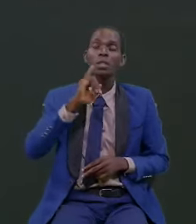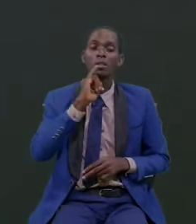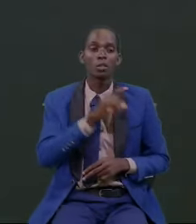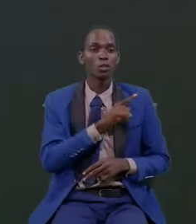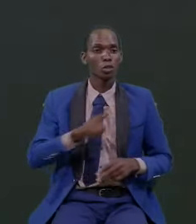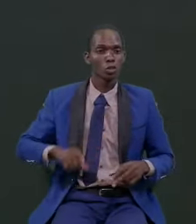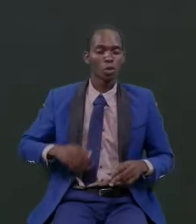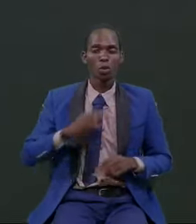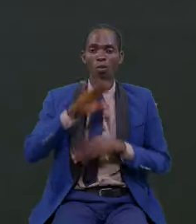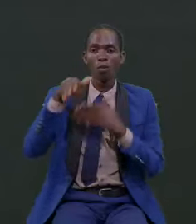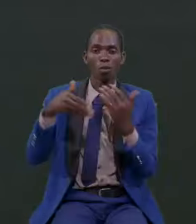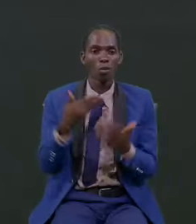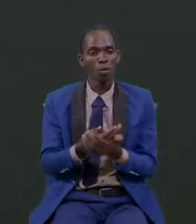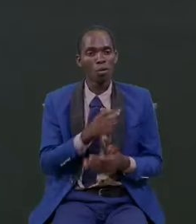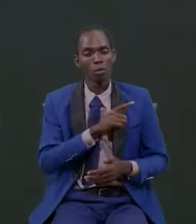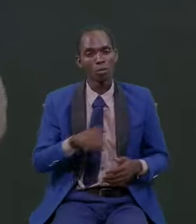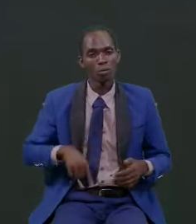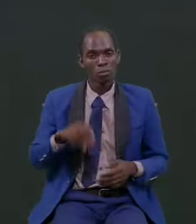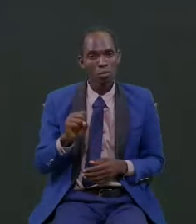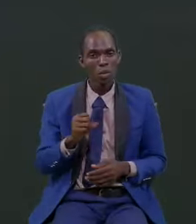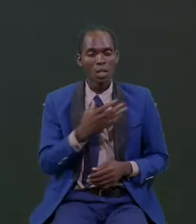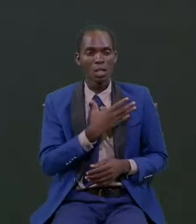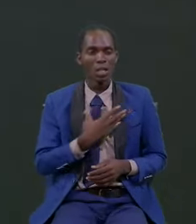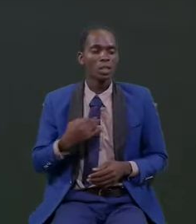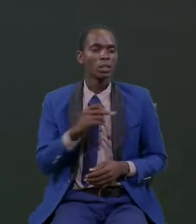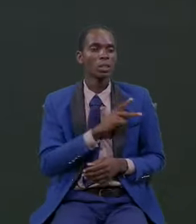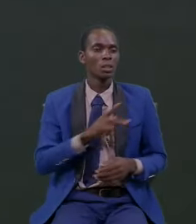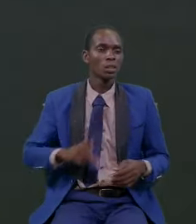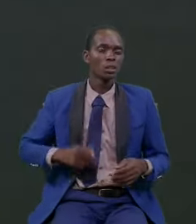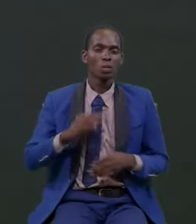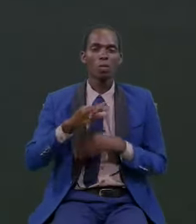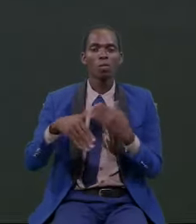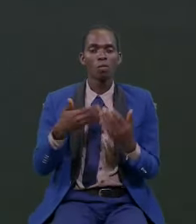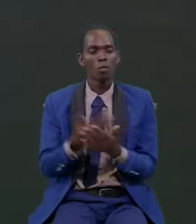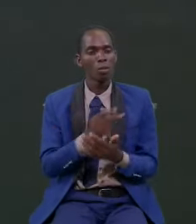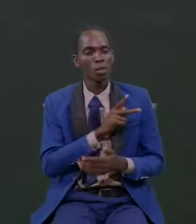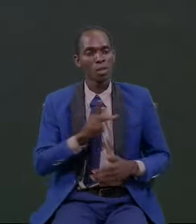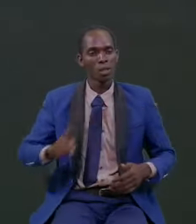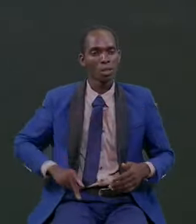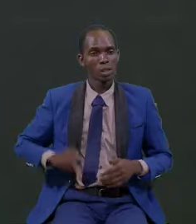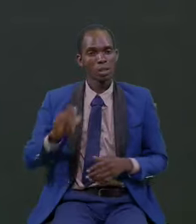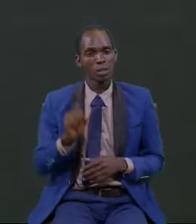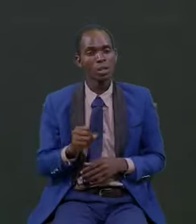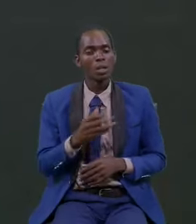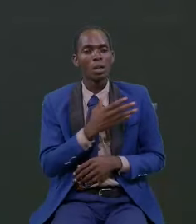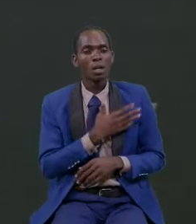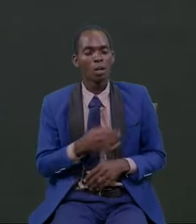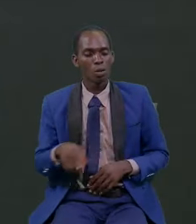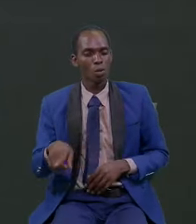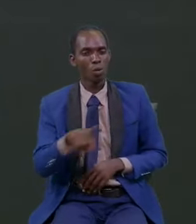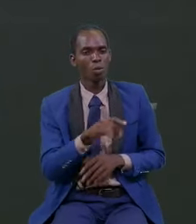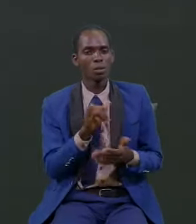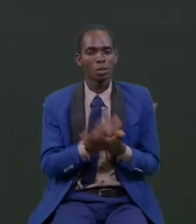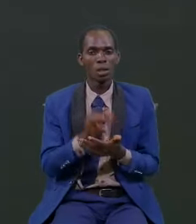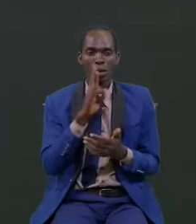and King of kings, and they that are with him are called.